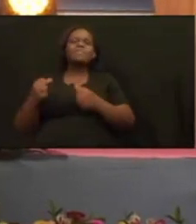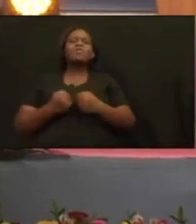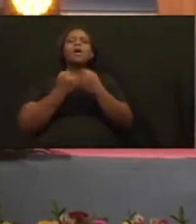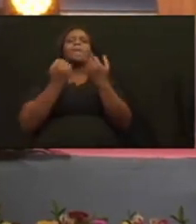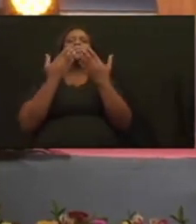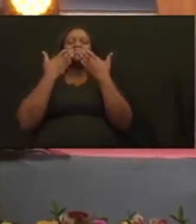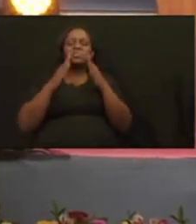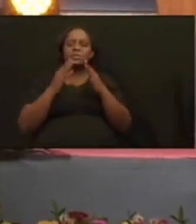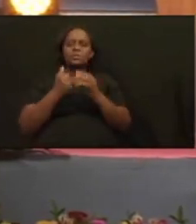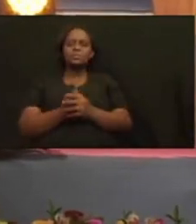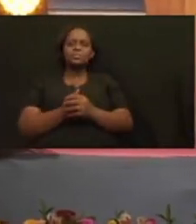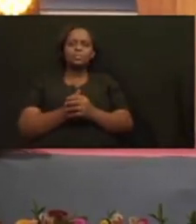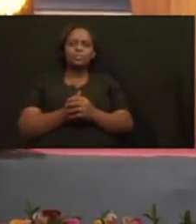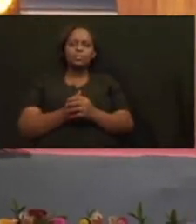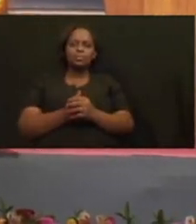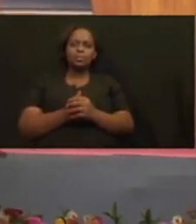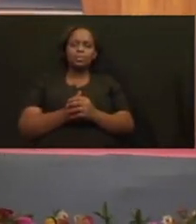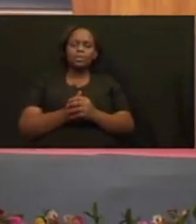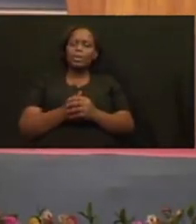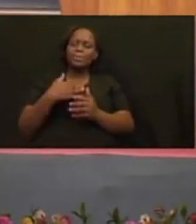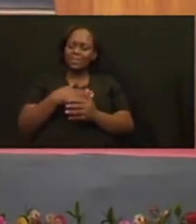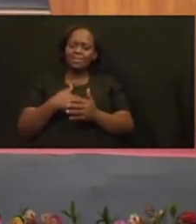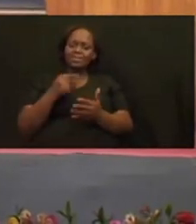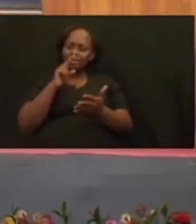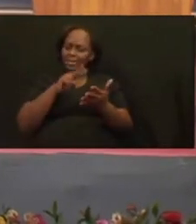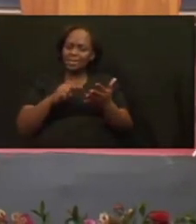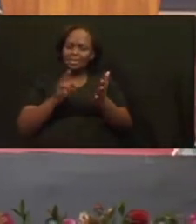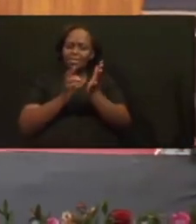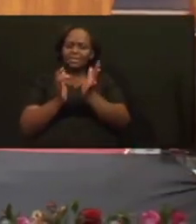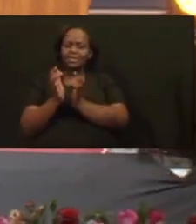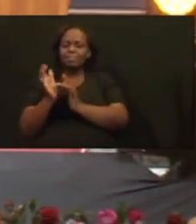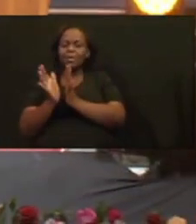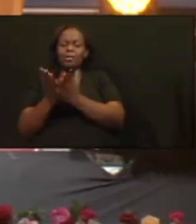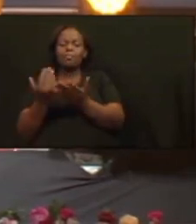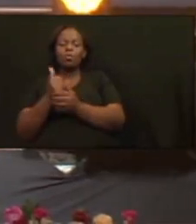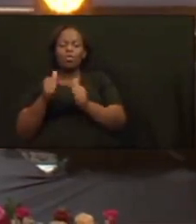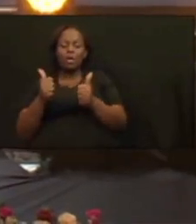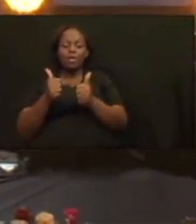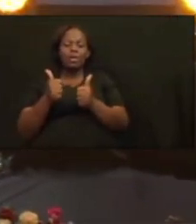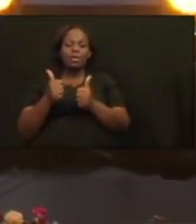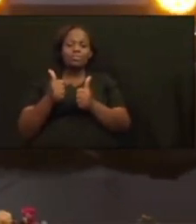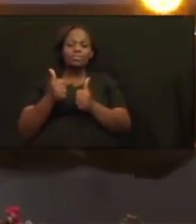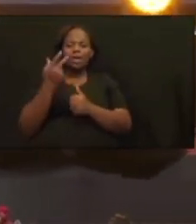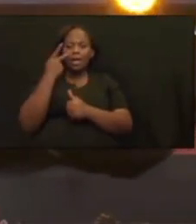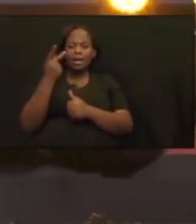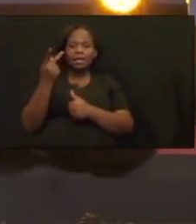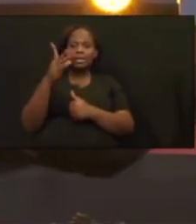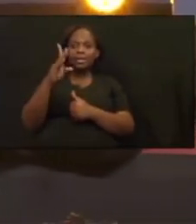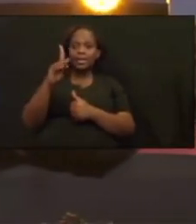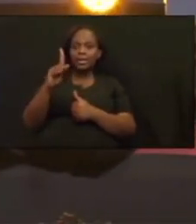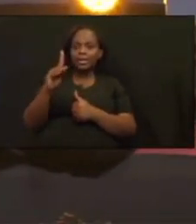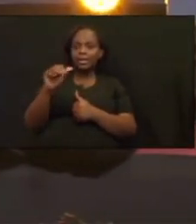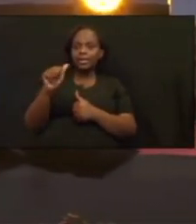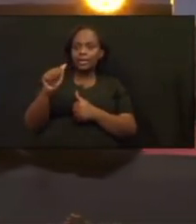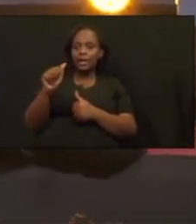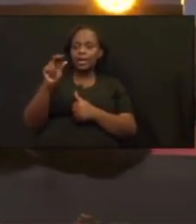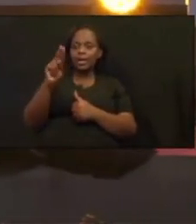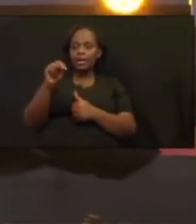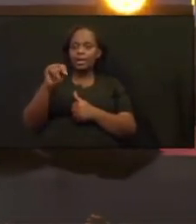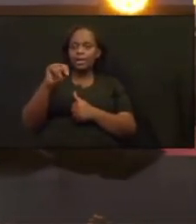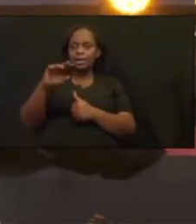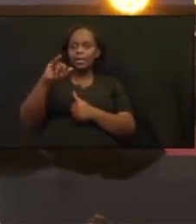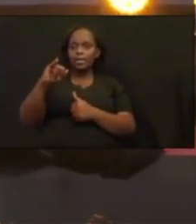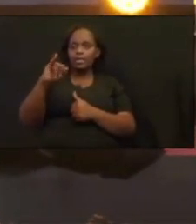can become. Listen, read your Bible. Look at Daniel. Daniel was in